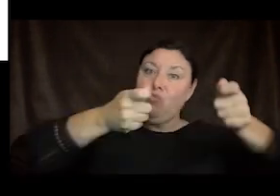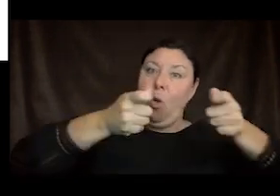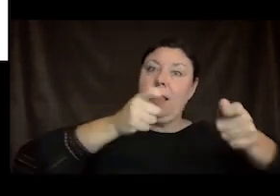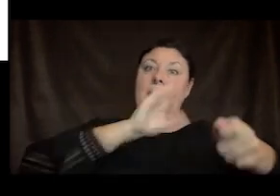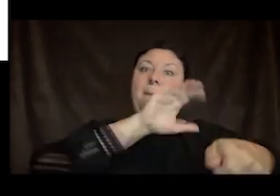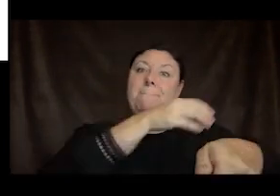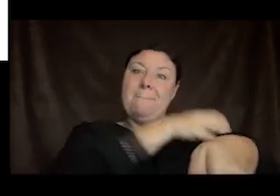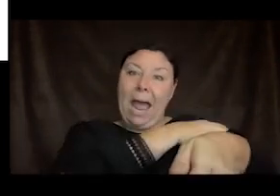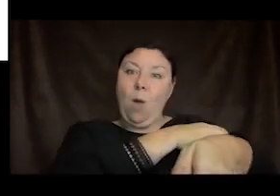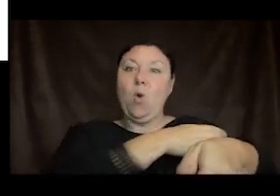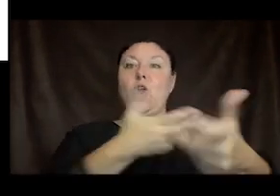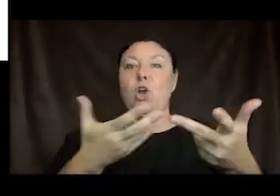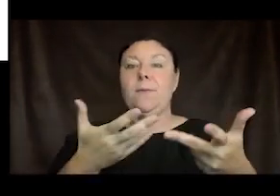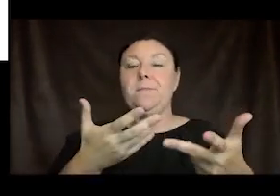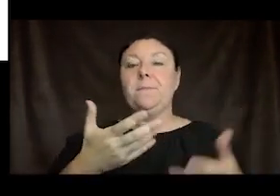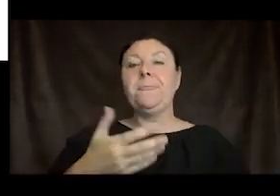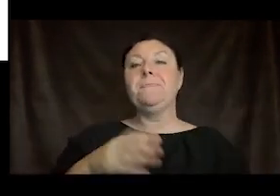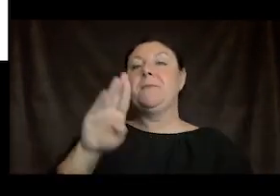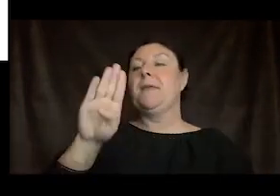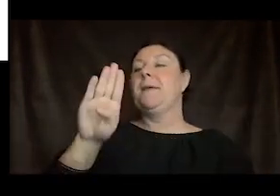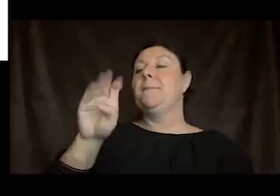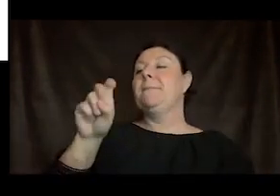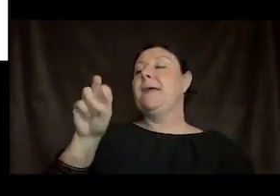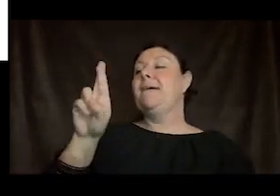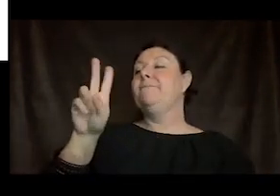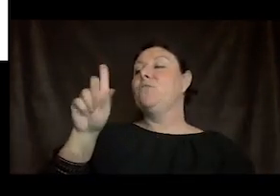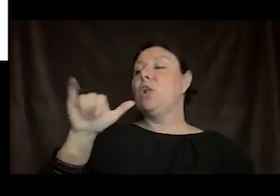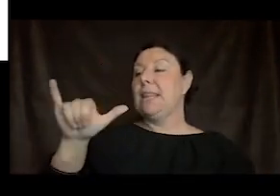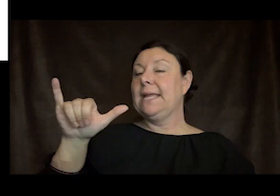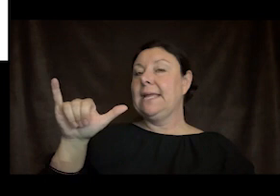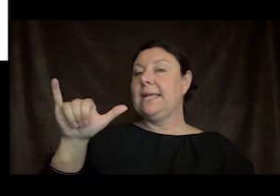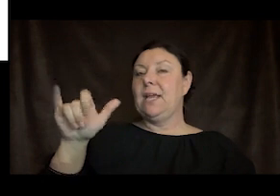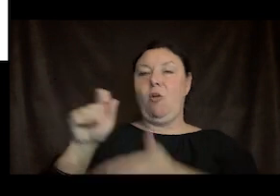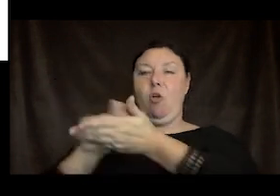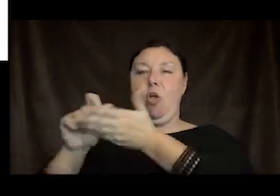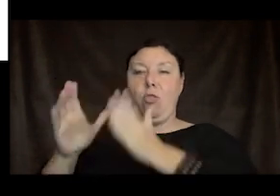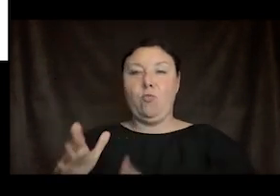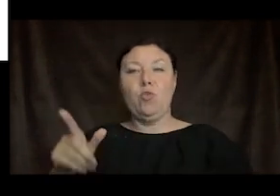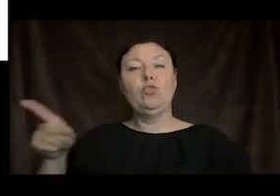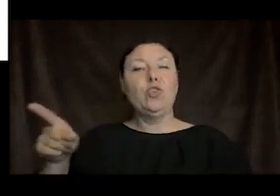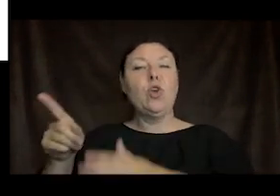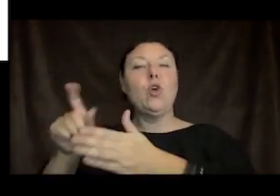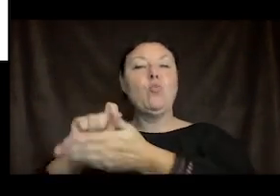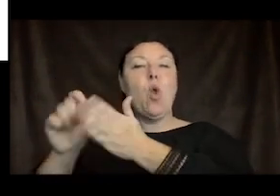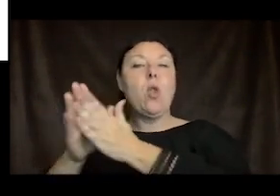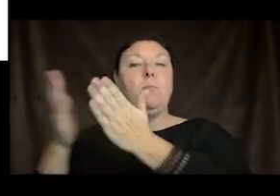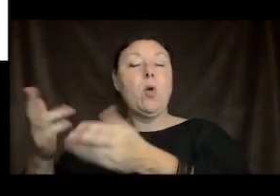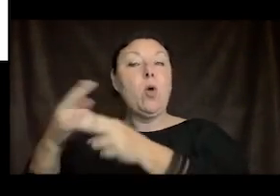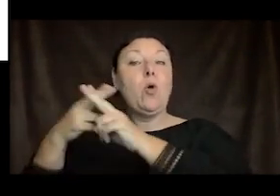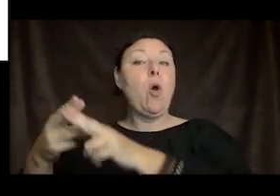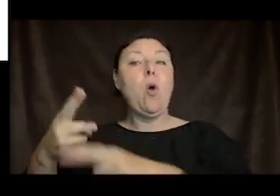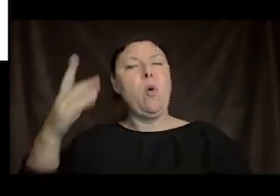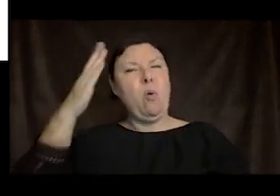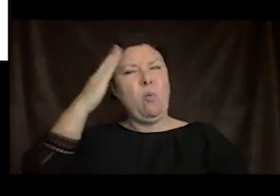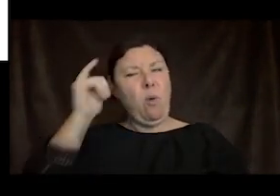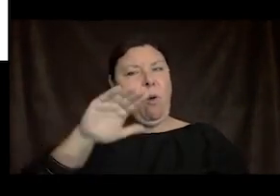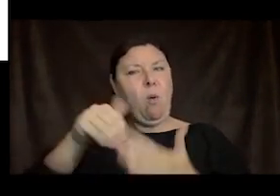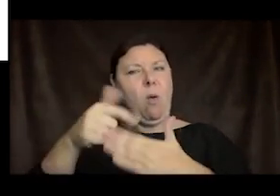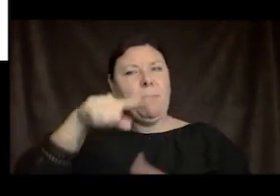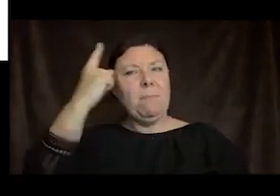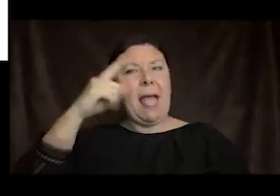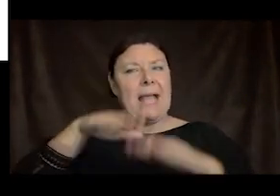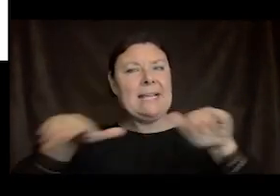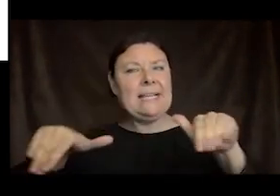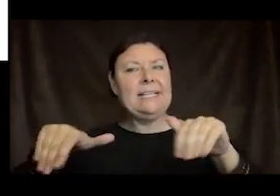Beverly Tatum, who wrote a really wonderful book entitled Why Are All the Black Kids Sitting Together in the Cafeteria?